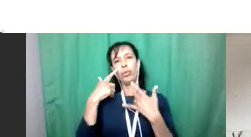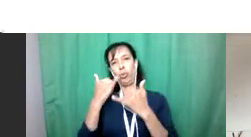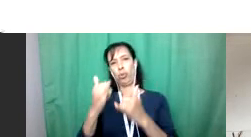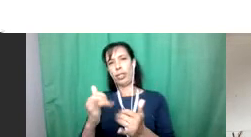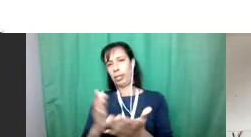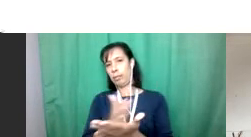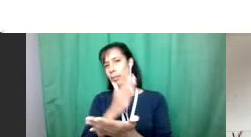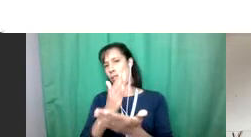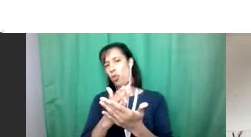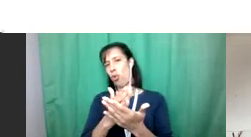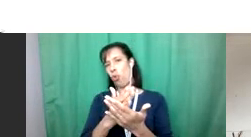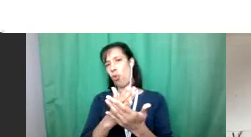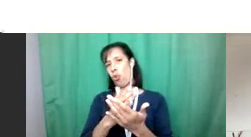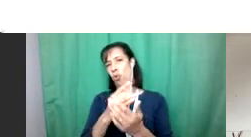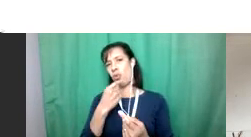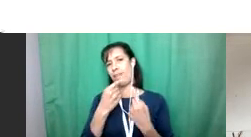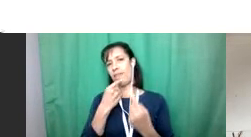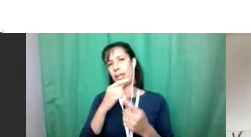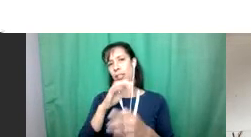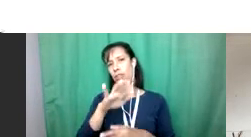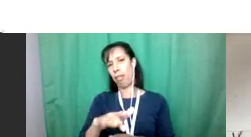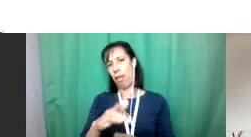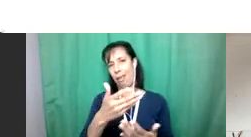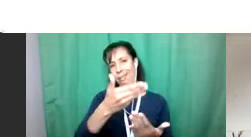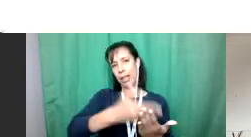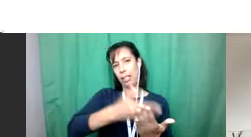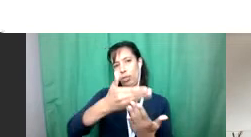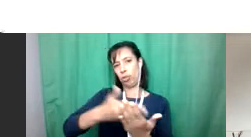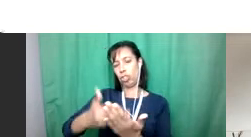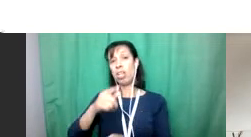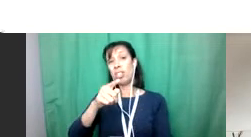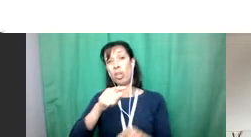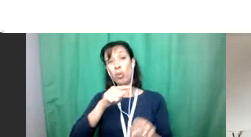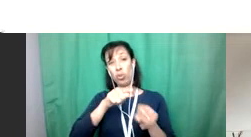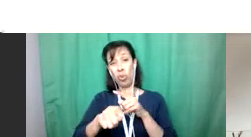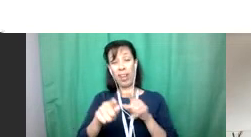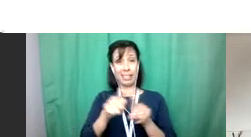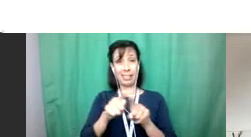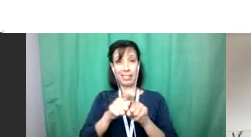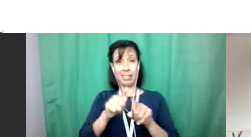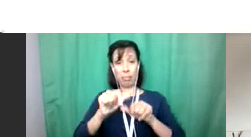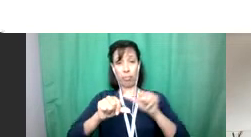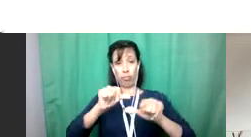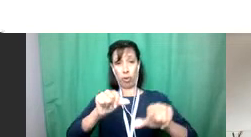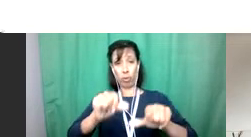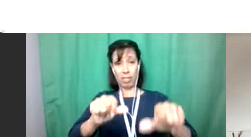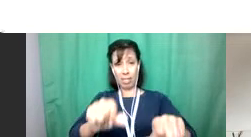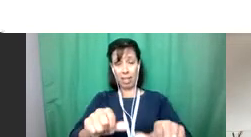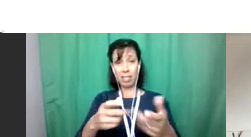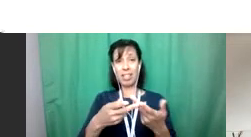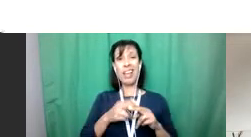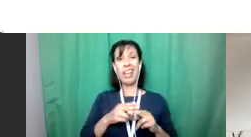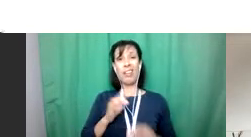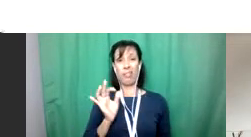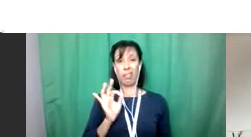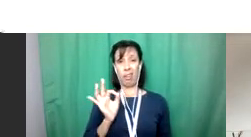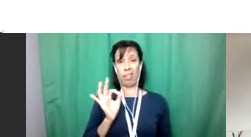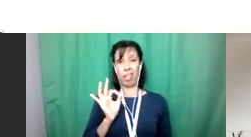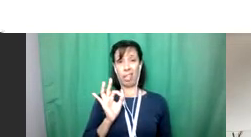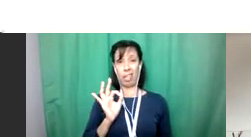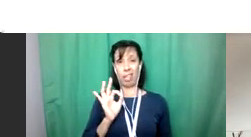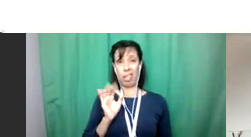available. So start to do something like what I've just gone through here to see what's available. And if there's nothing there, and